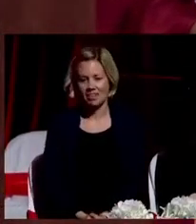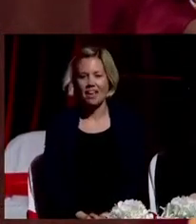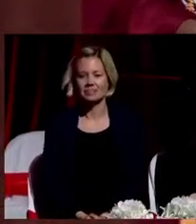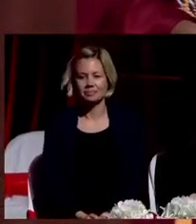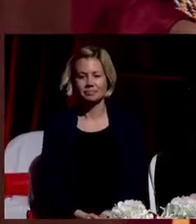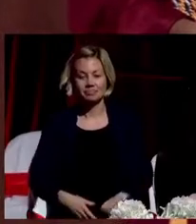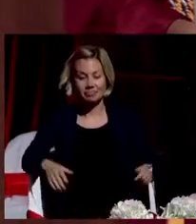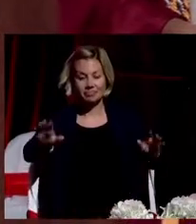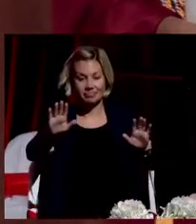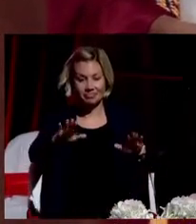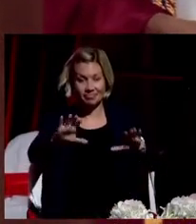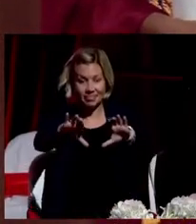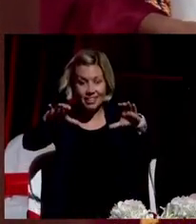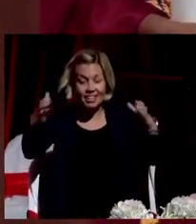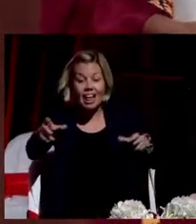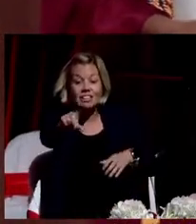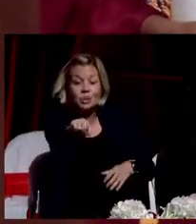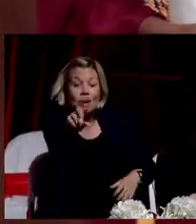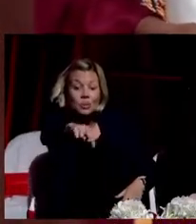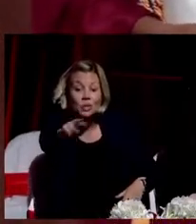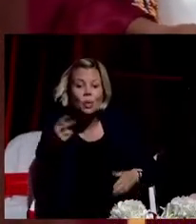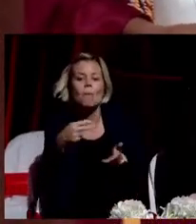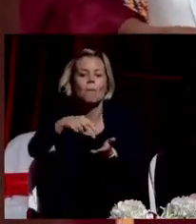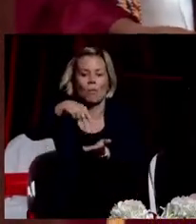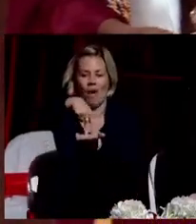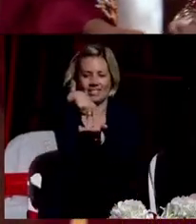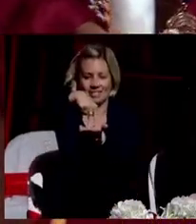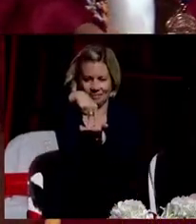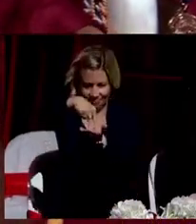Class of 2022, please rise.